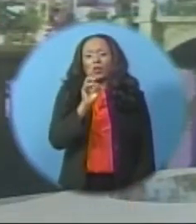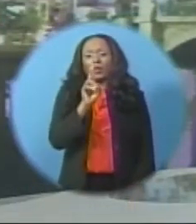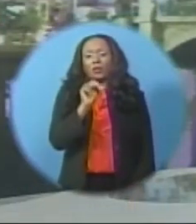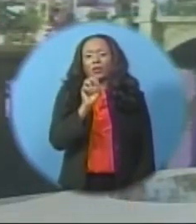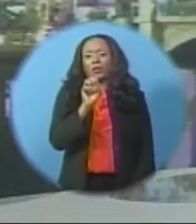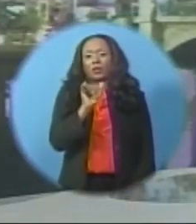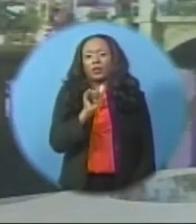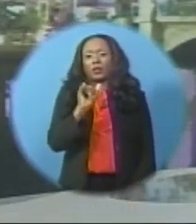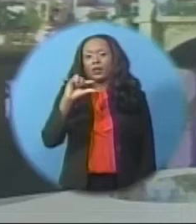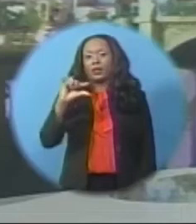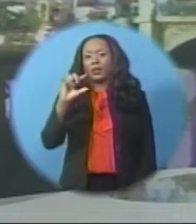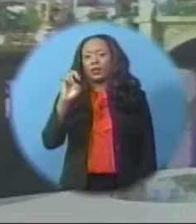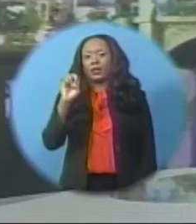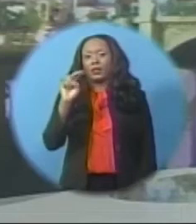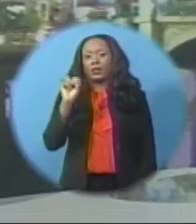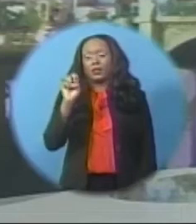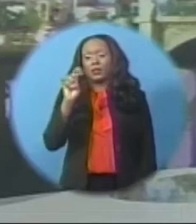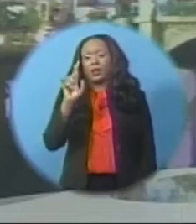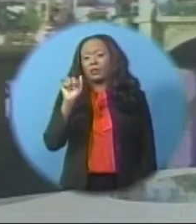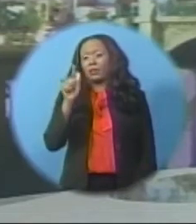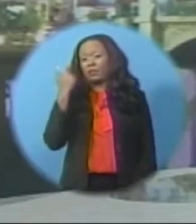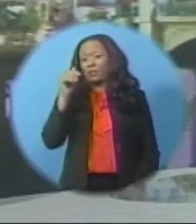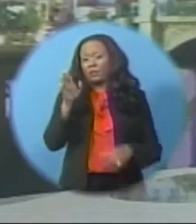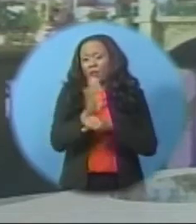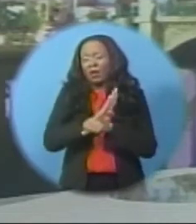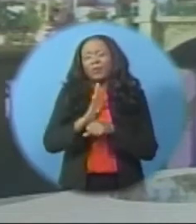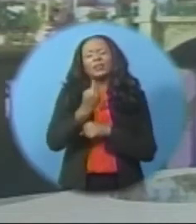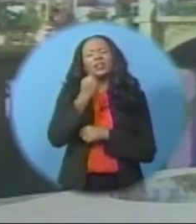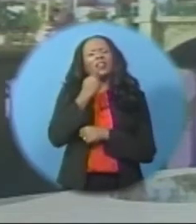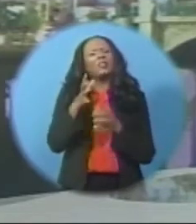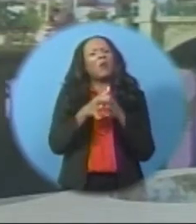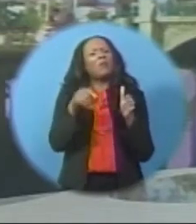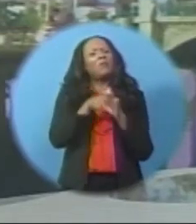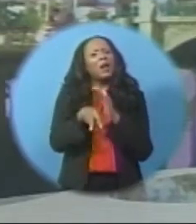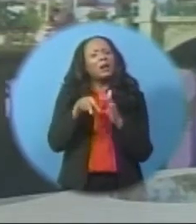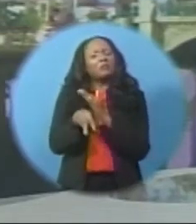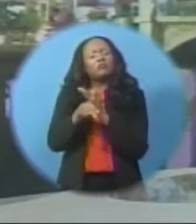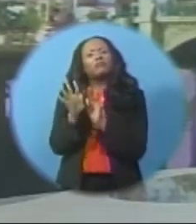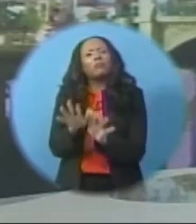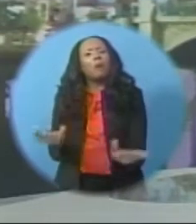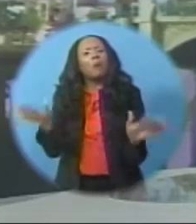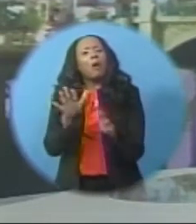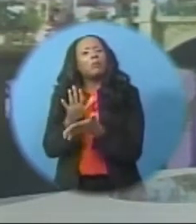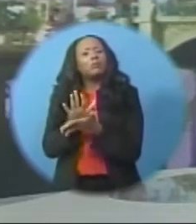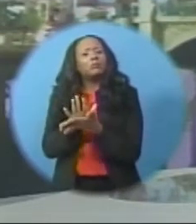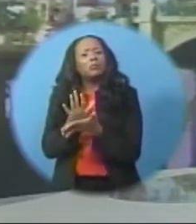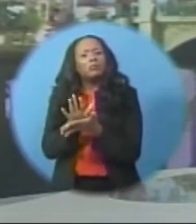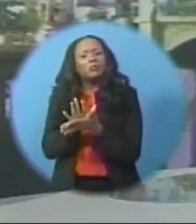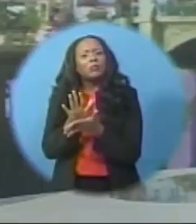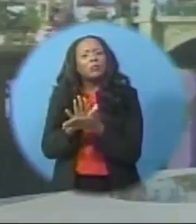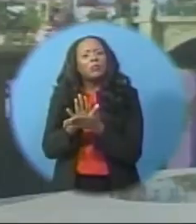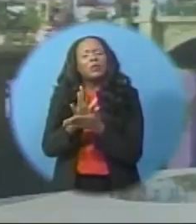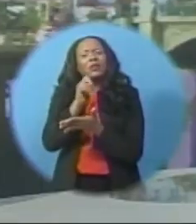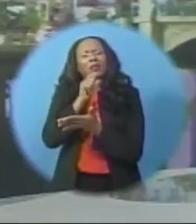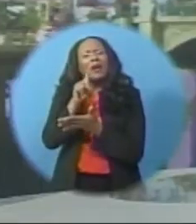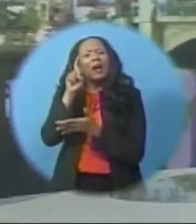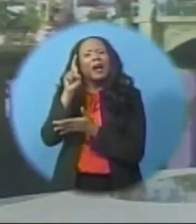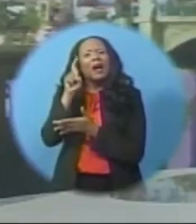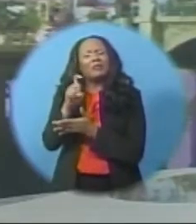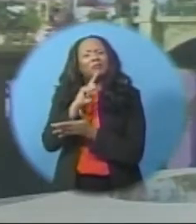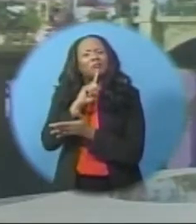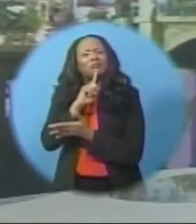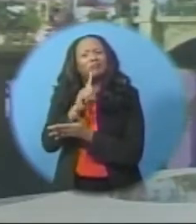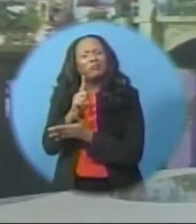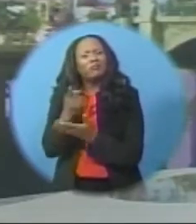of Home Affairs Adriel Brathwaite believes the violence being played out in Barbadian schools does not have to reach that stage.